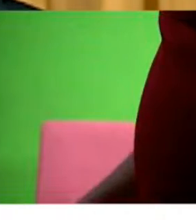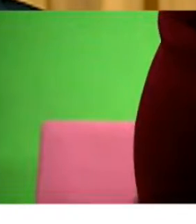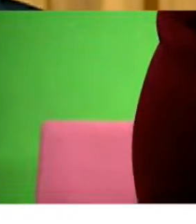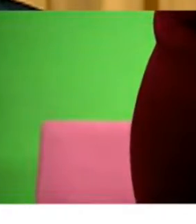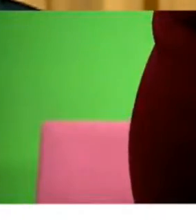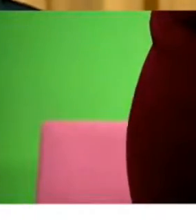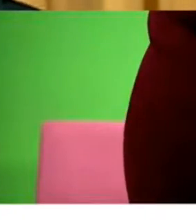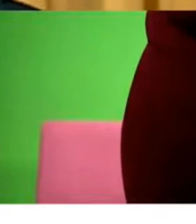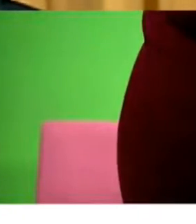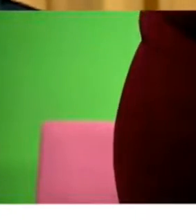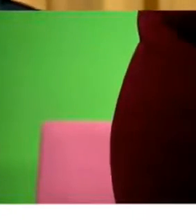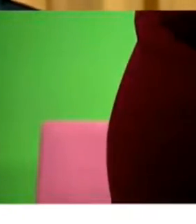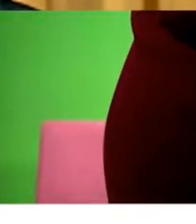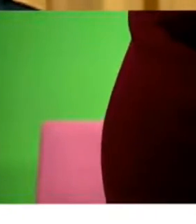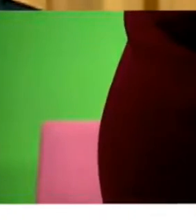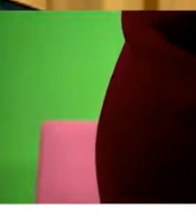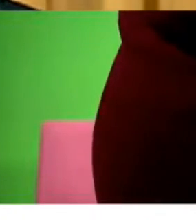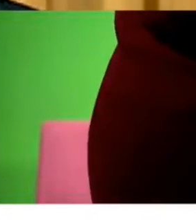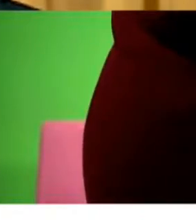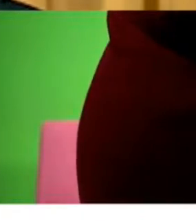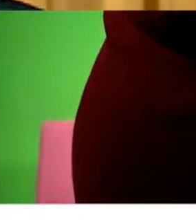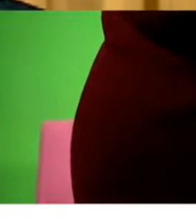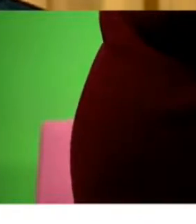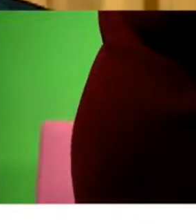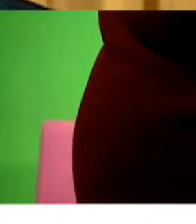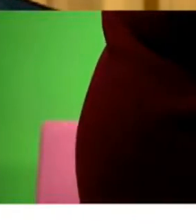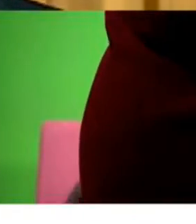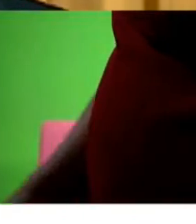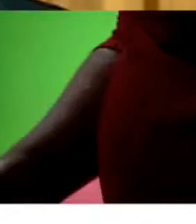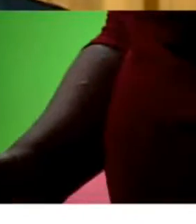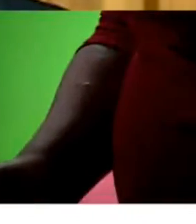exercise of sovereign power.